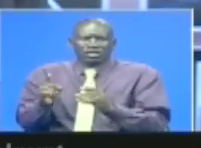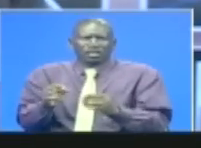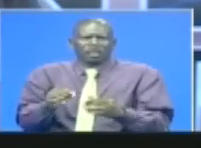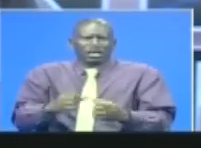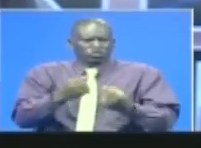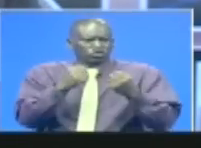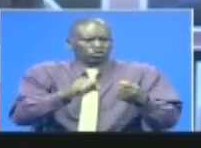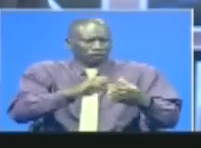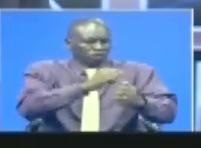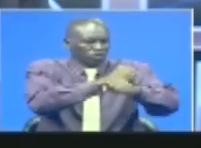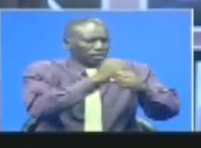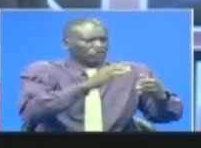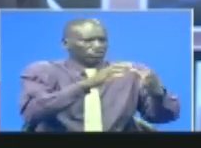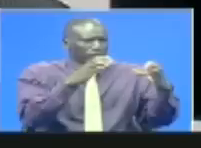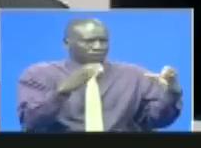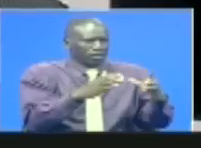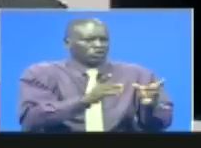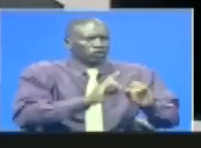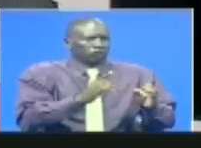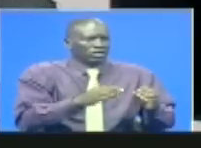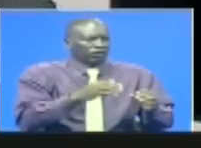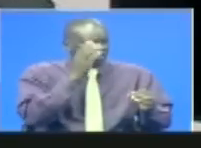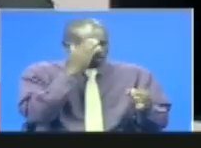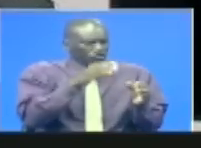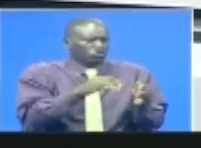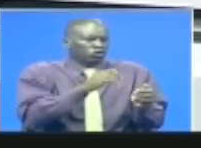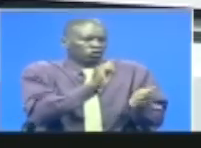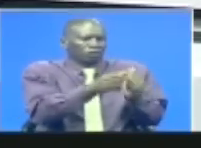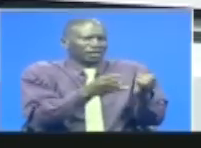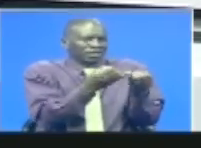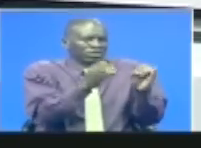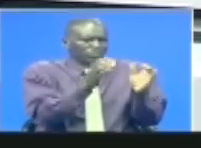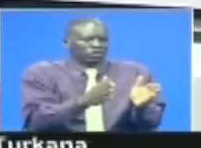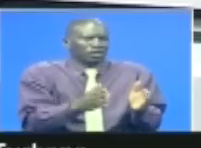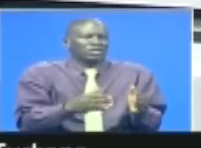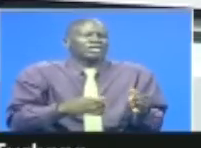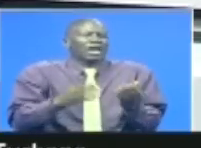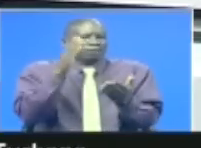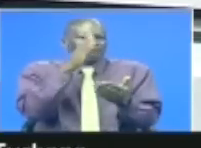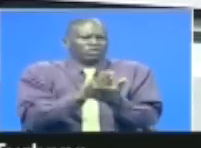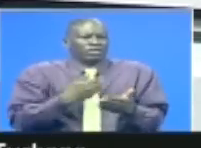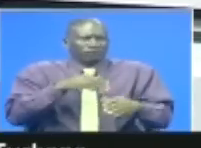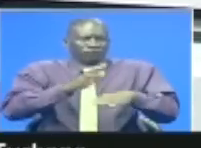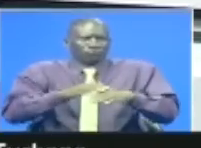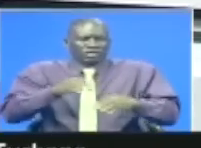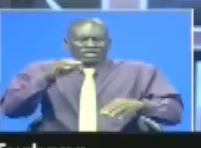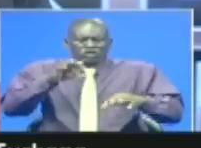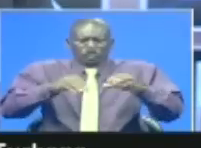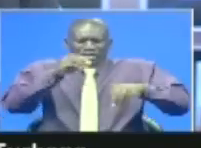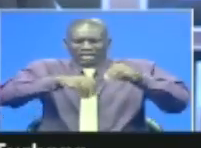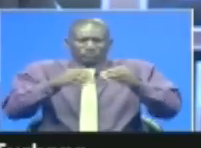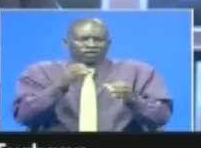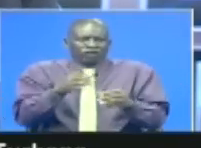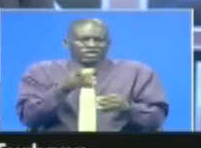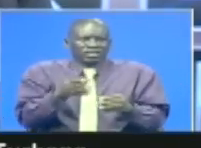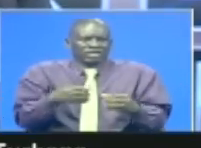the party. Of the party, so you'd never consider running as independent. I believe we will get credible nominations, and if that happens, there will be no